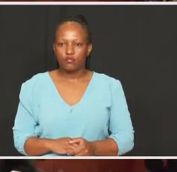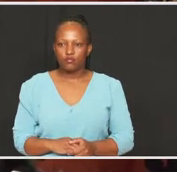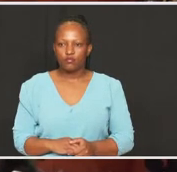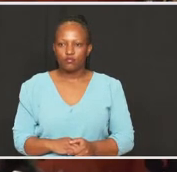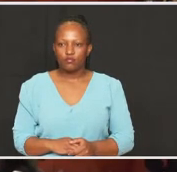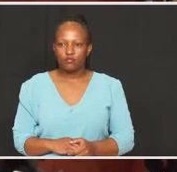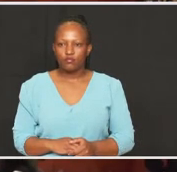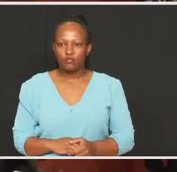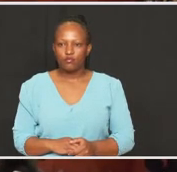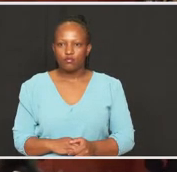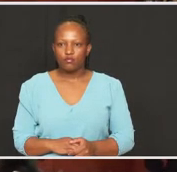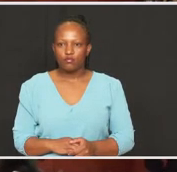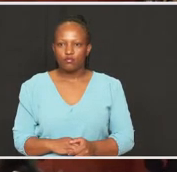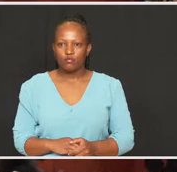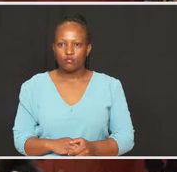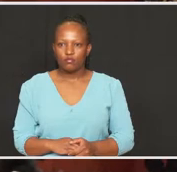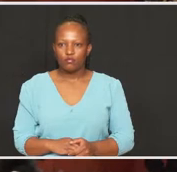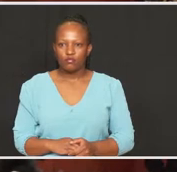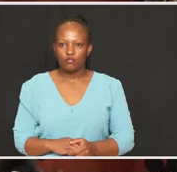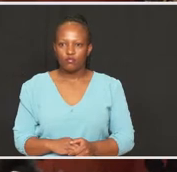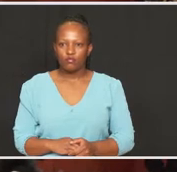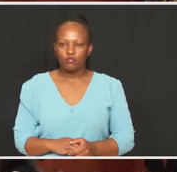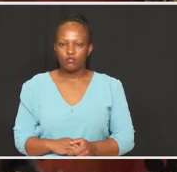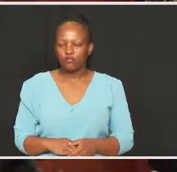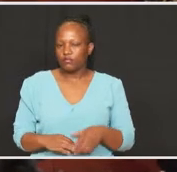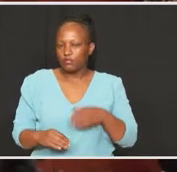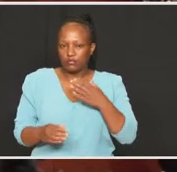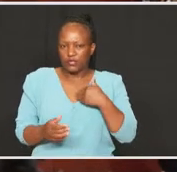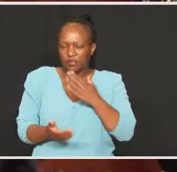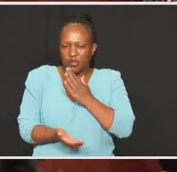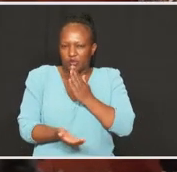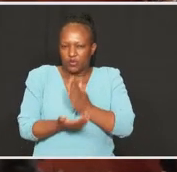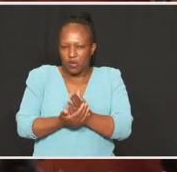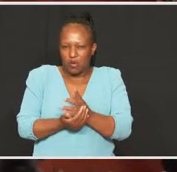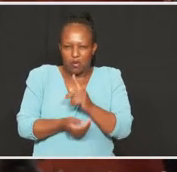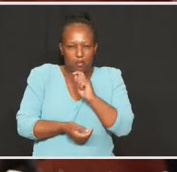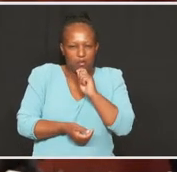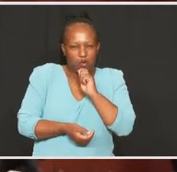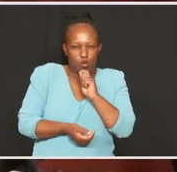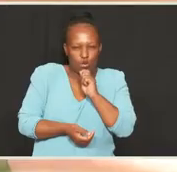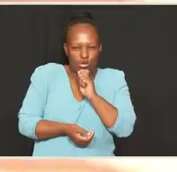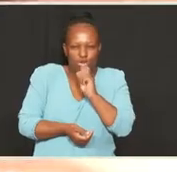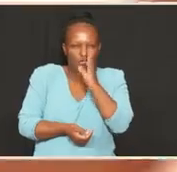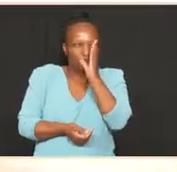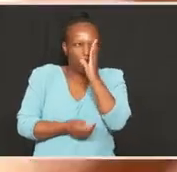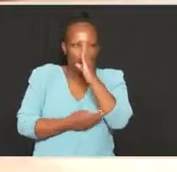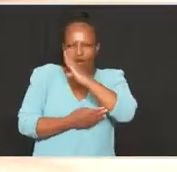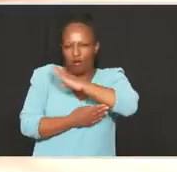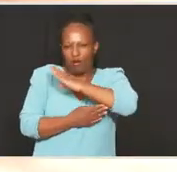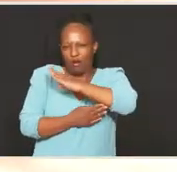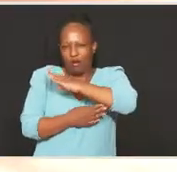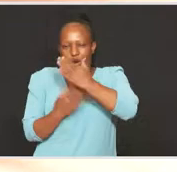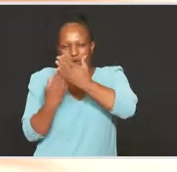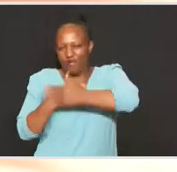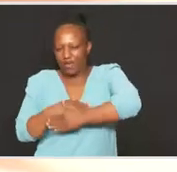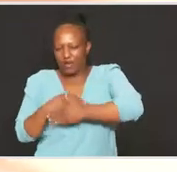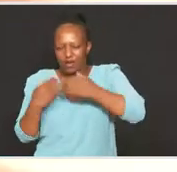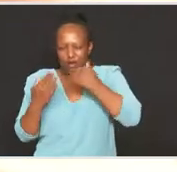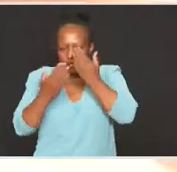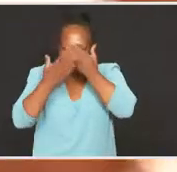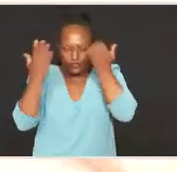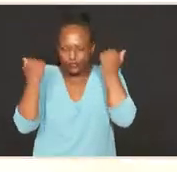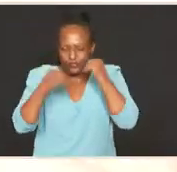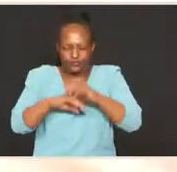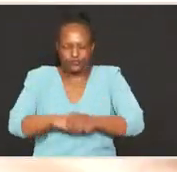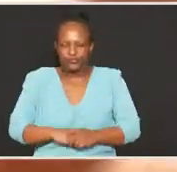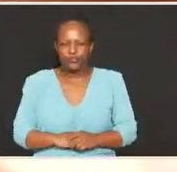okay I'm not sure whether it's still morning or this day or this afternoon or this evening okay yeah sure